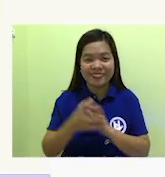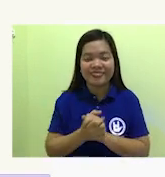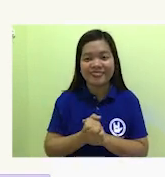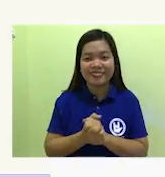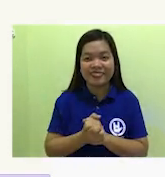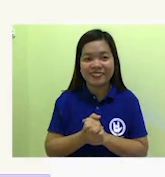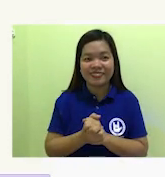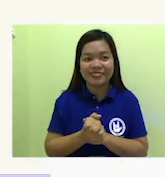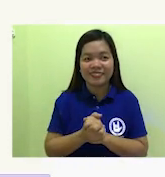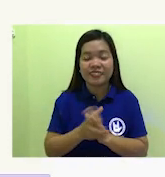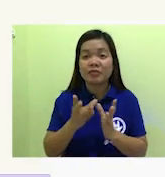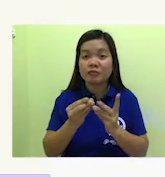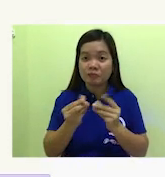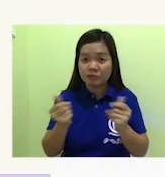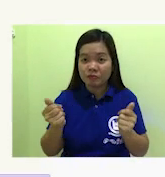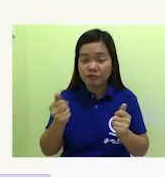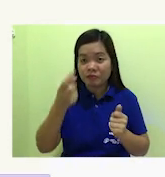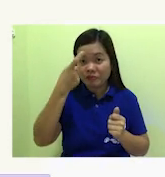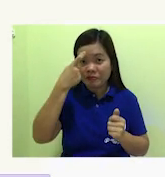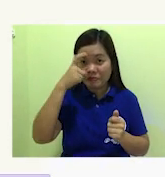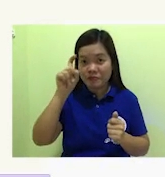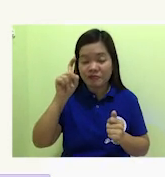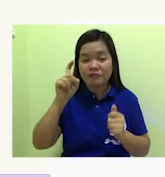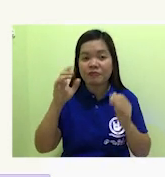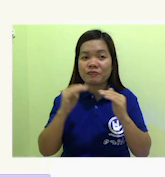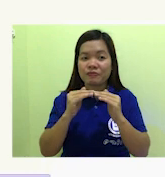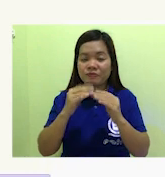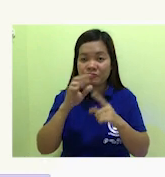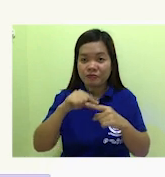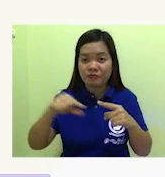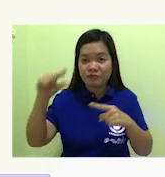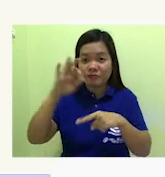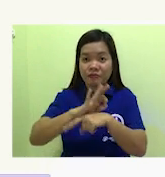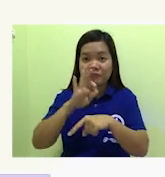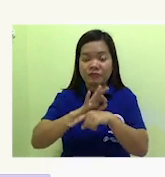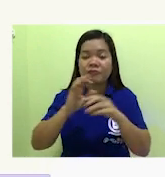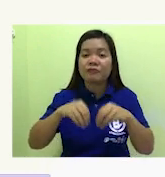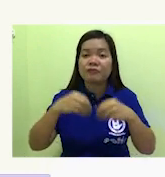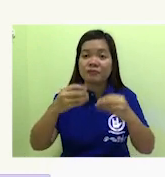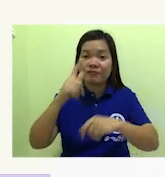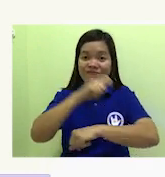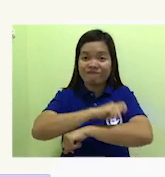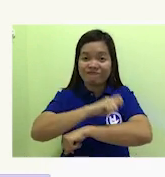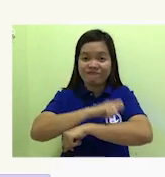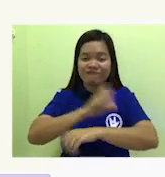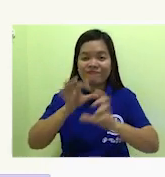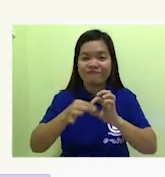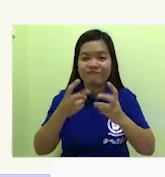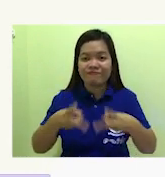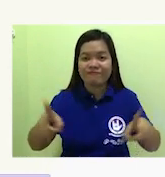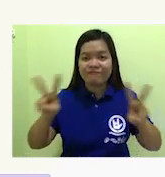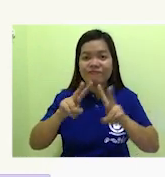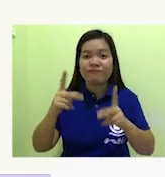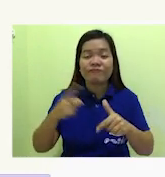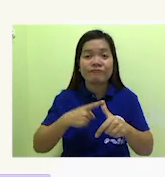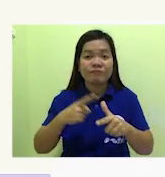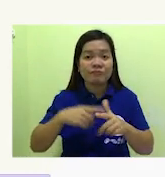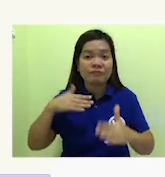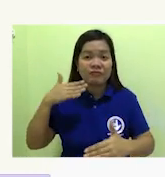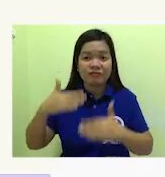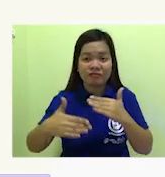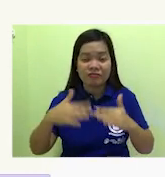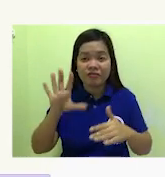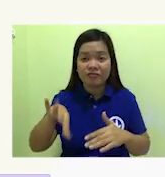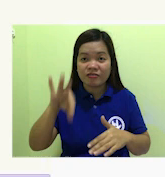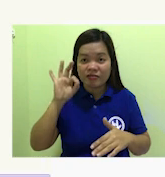Number four, in solving for the equation of quadratic function, given the table of values, the